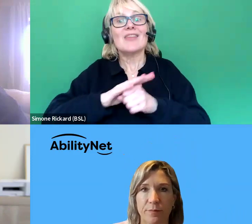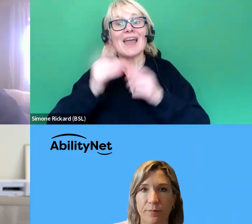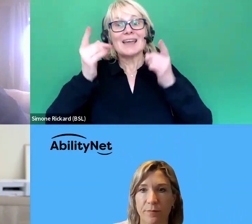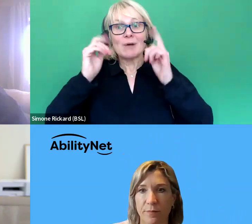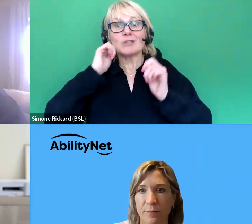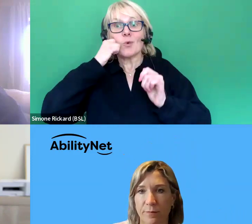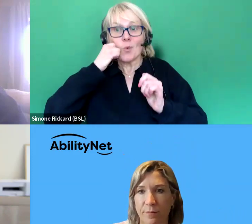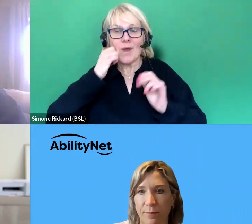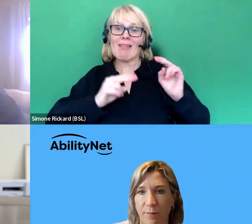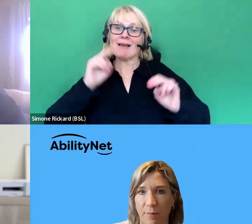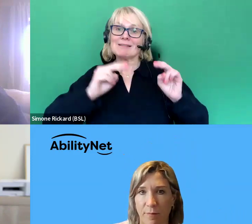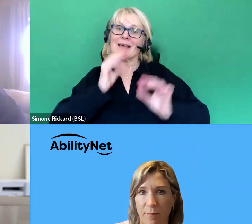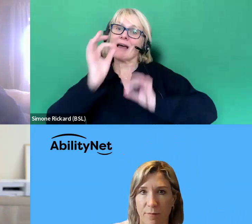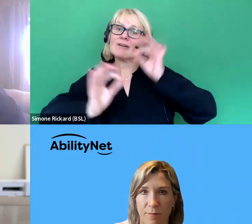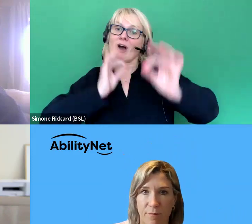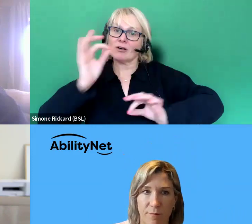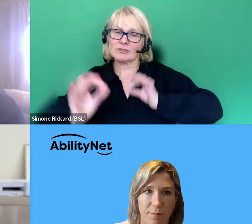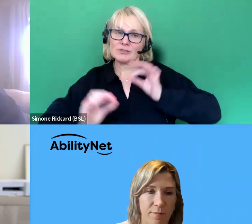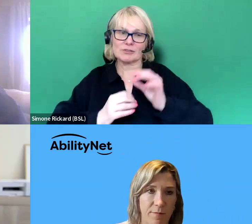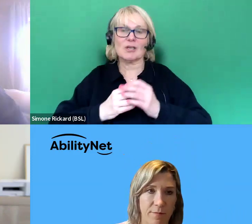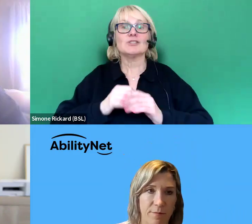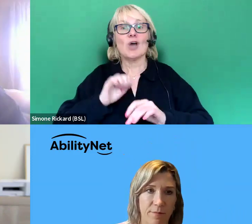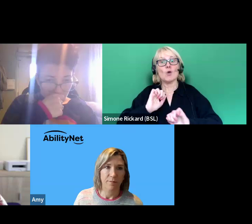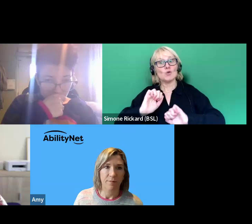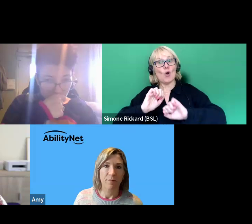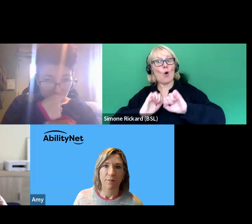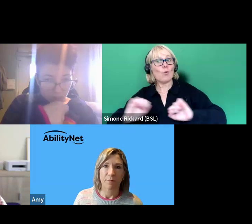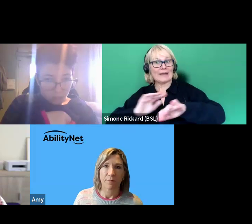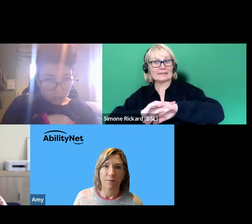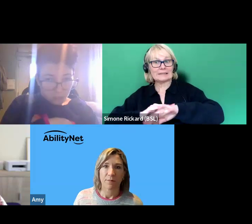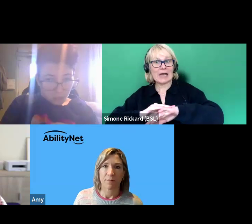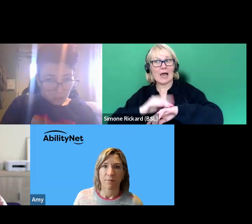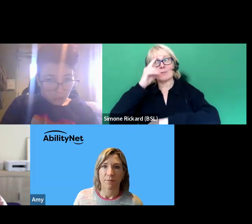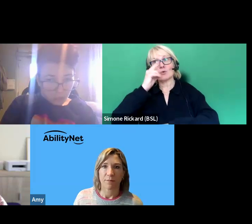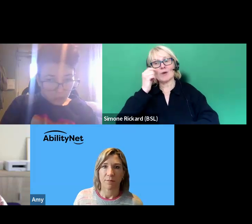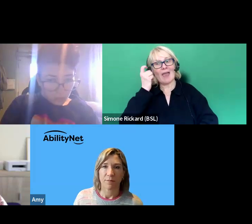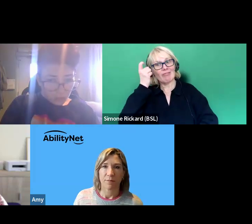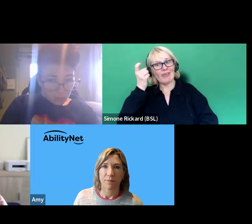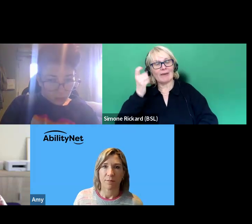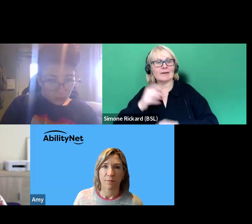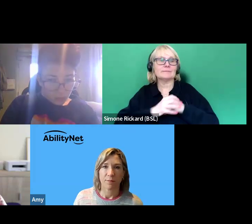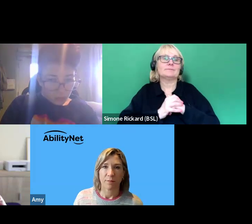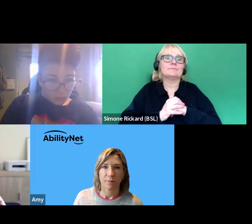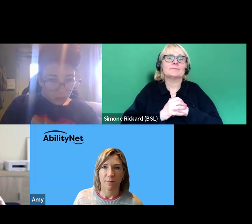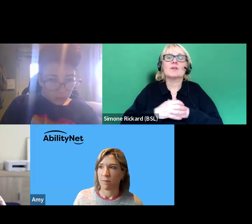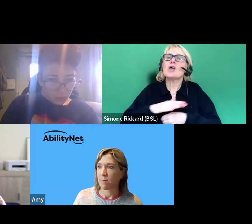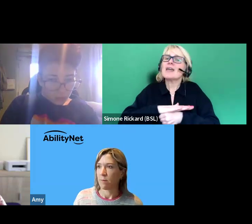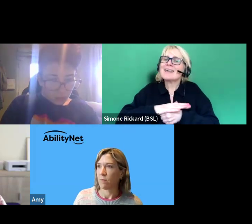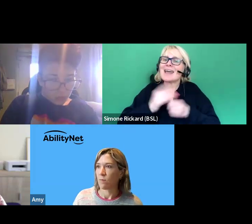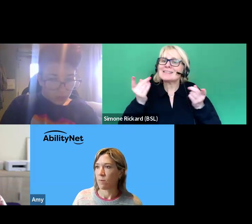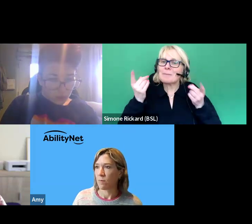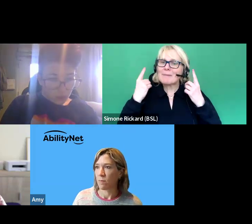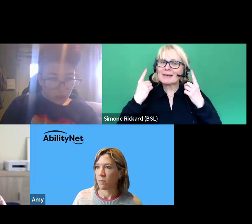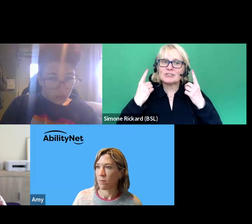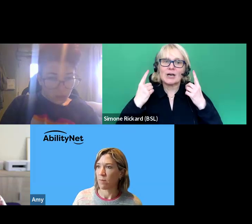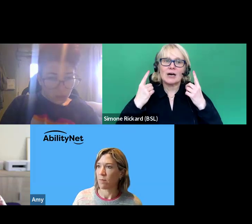things while you wait. Then, here are some tips about how to deal with your case manager and the assessment. Your case